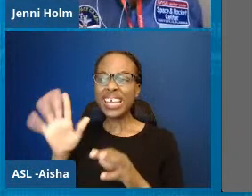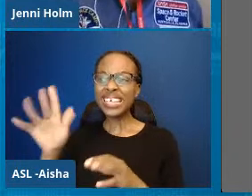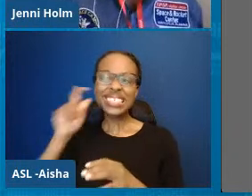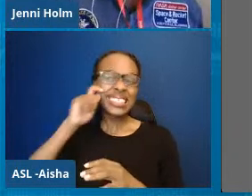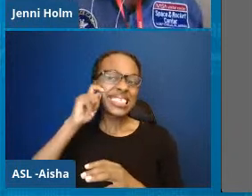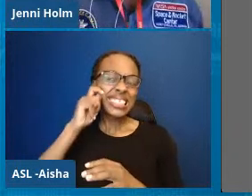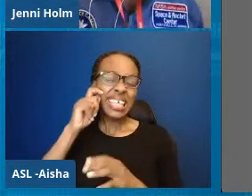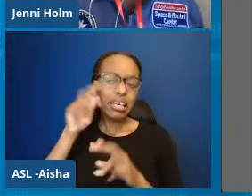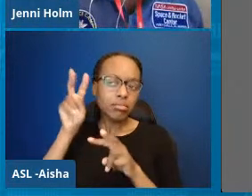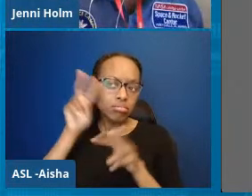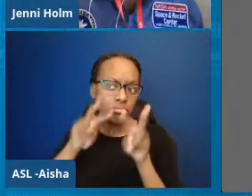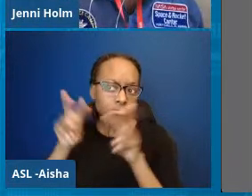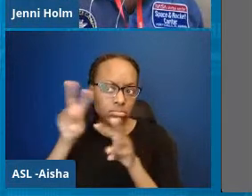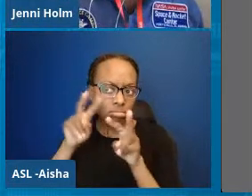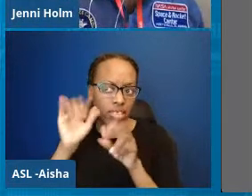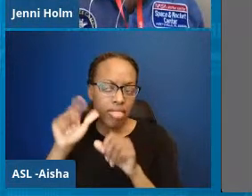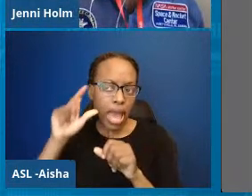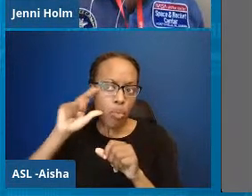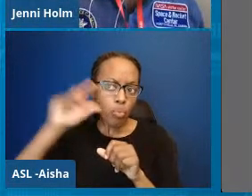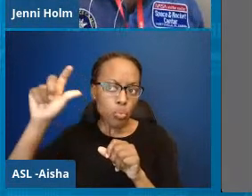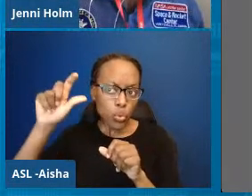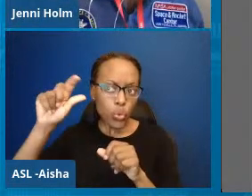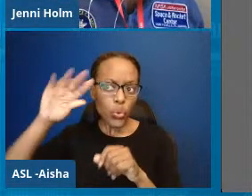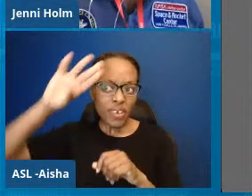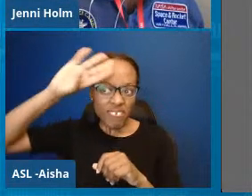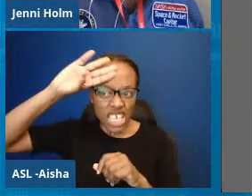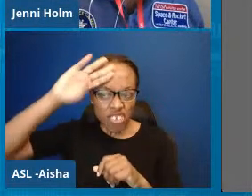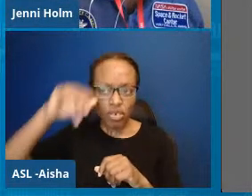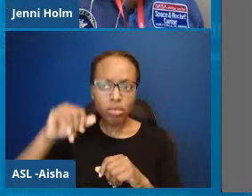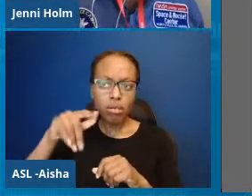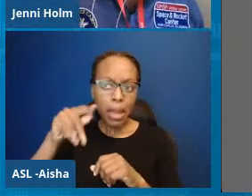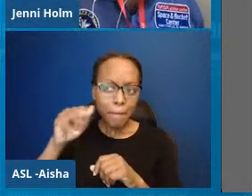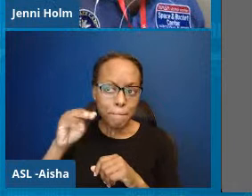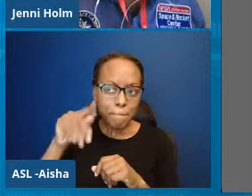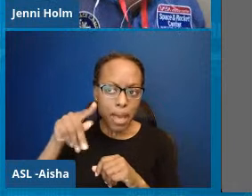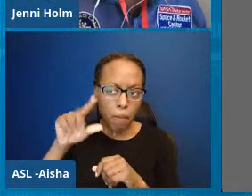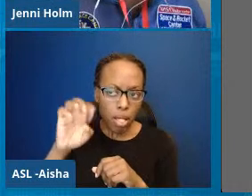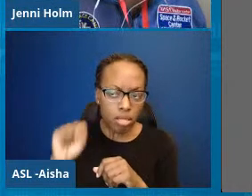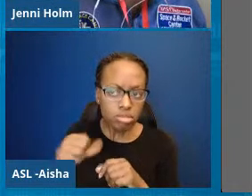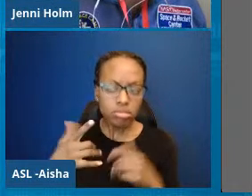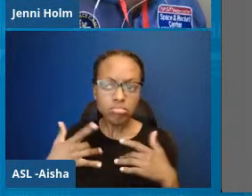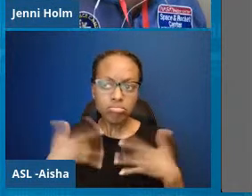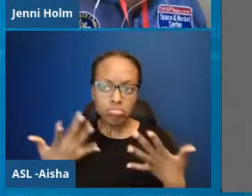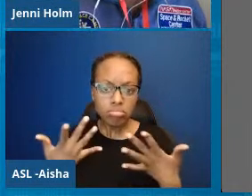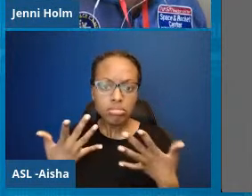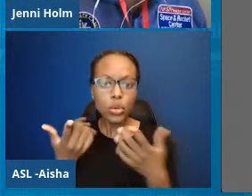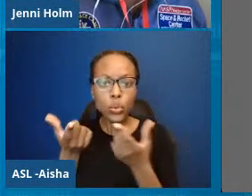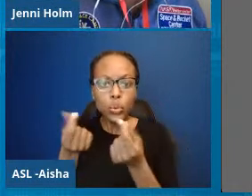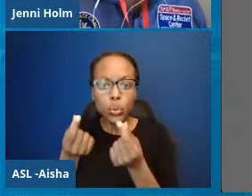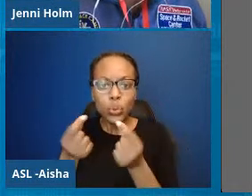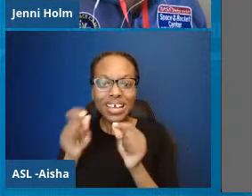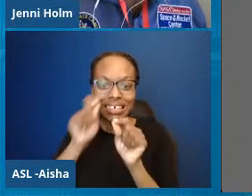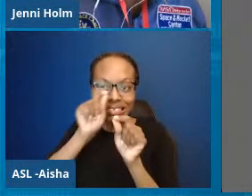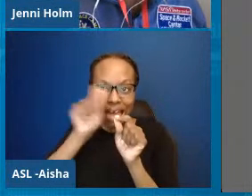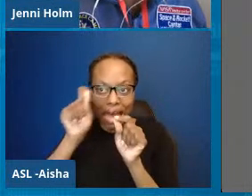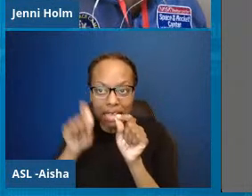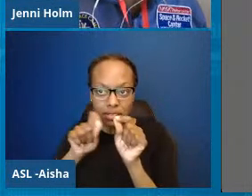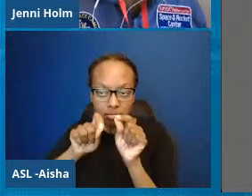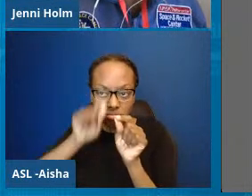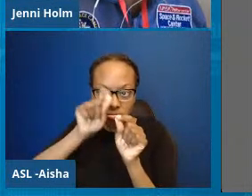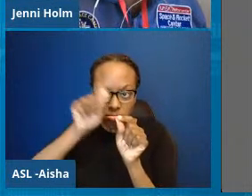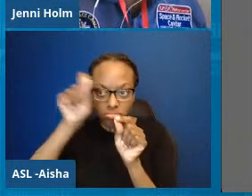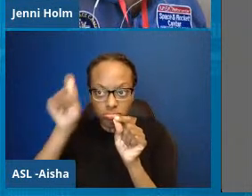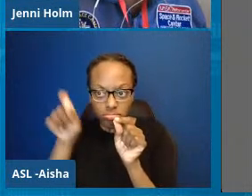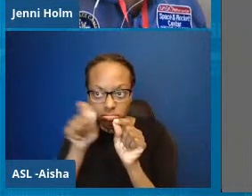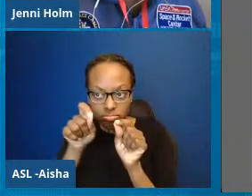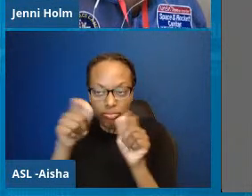it moon fever or maybe just pimples? Either way, connect the dots. And what letter did you form it? We're going to use that to fill in the blank of our